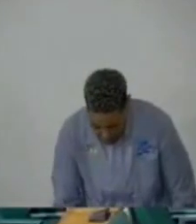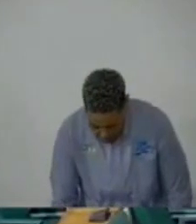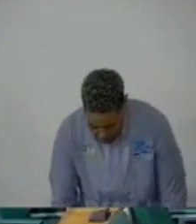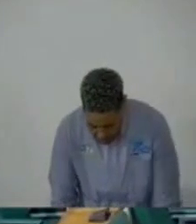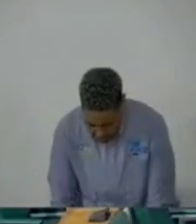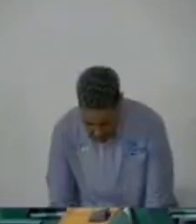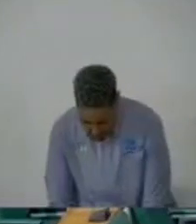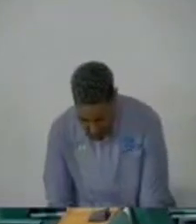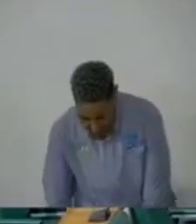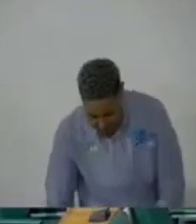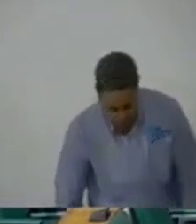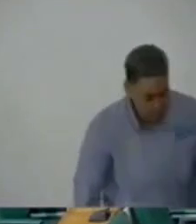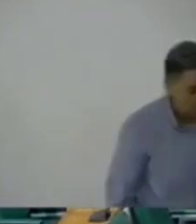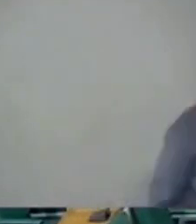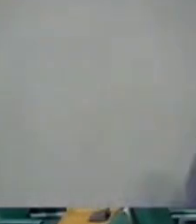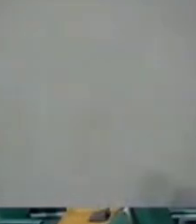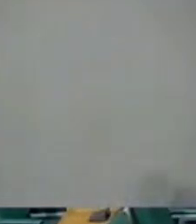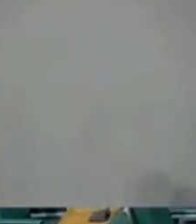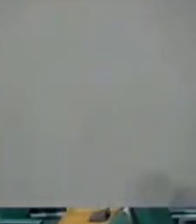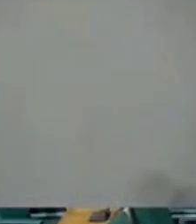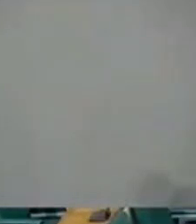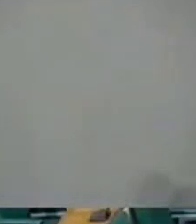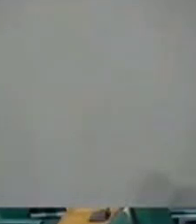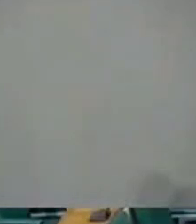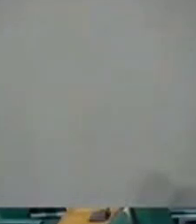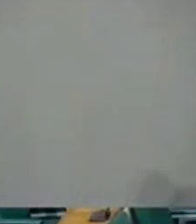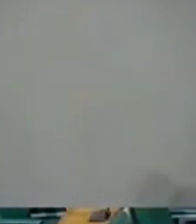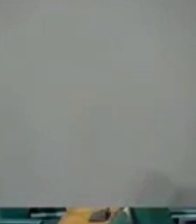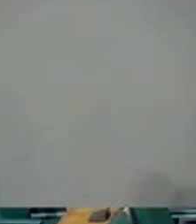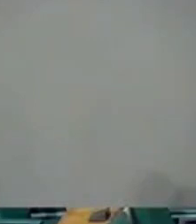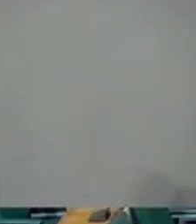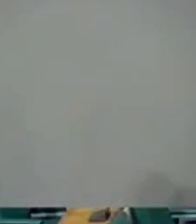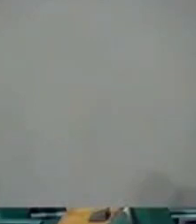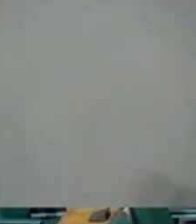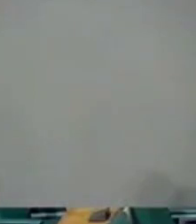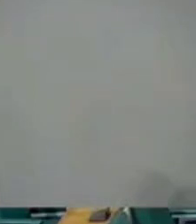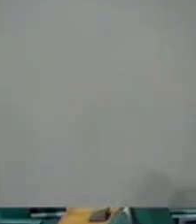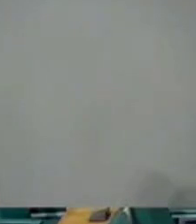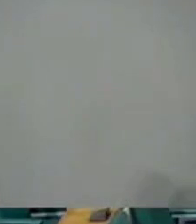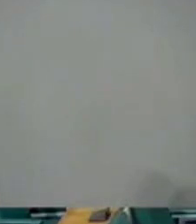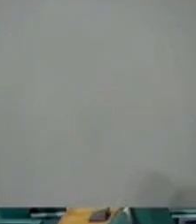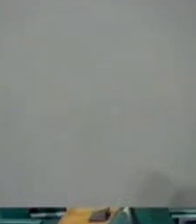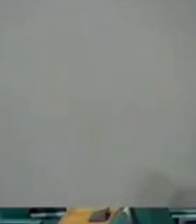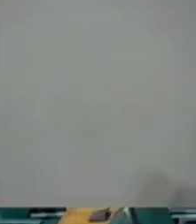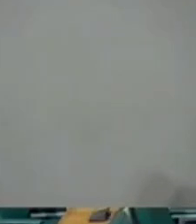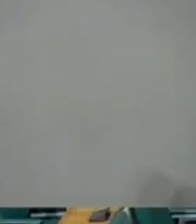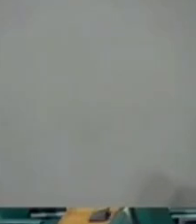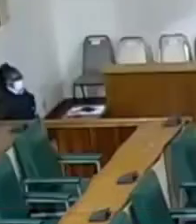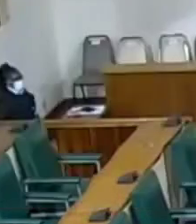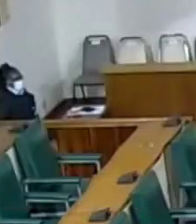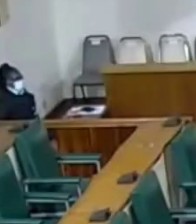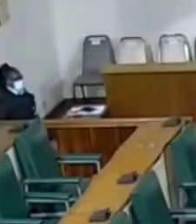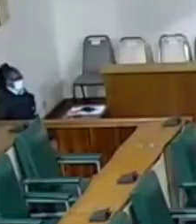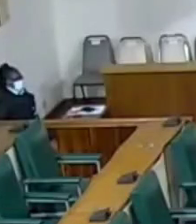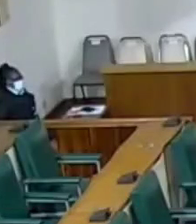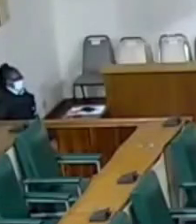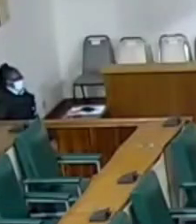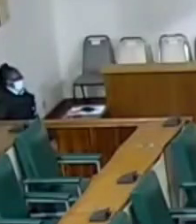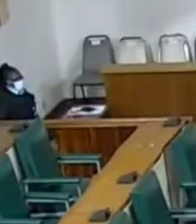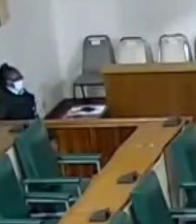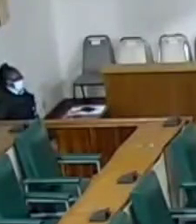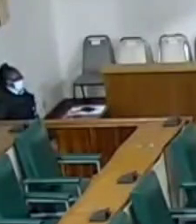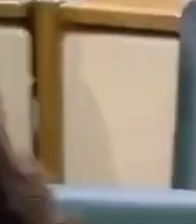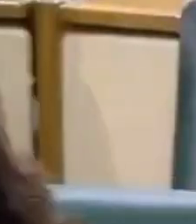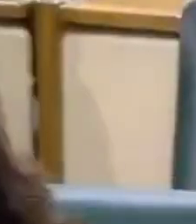Mr. President, given that the speaker's time has expired and we're now at 1:20 approximately, asking